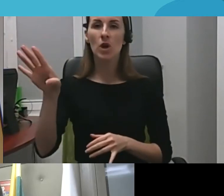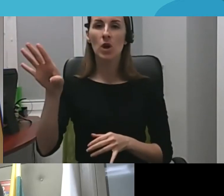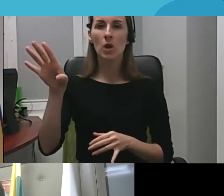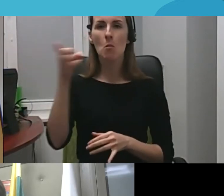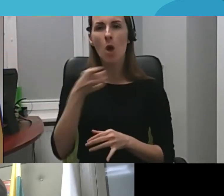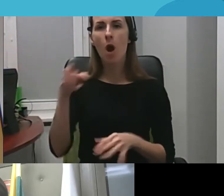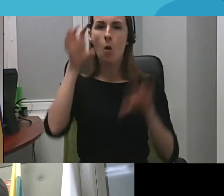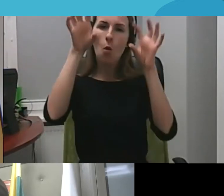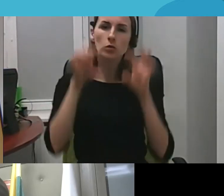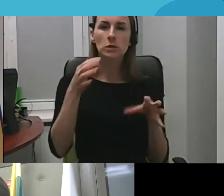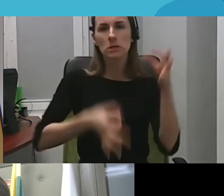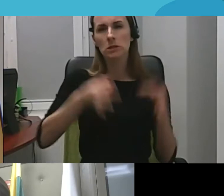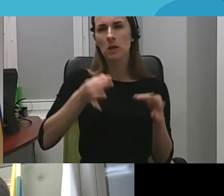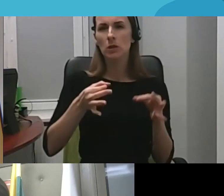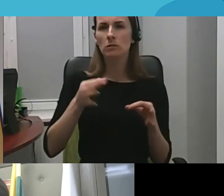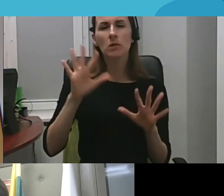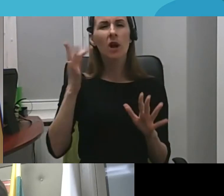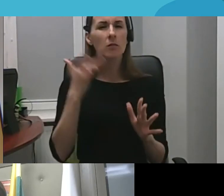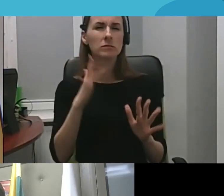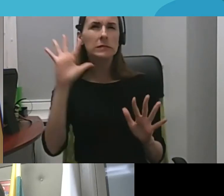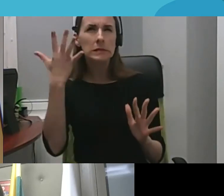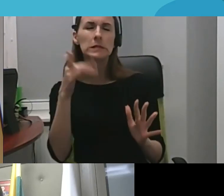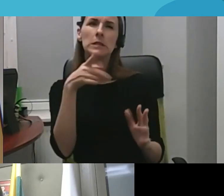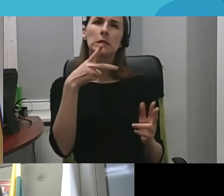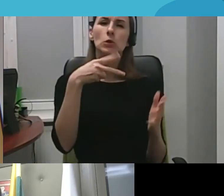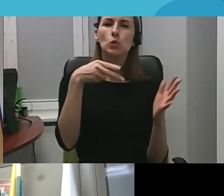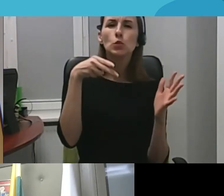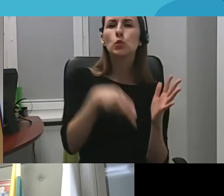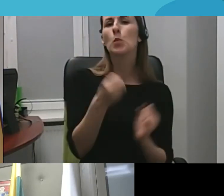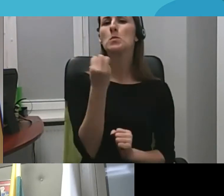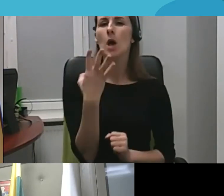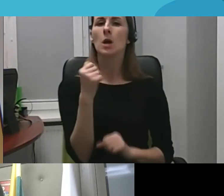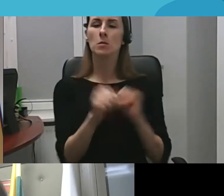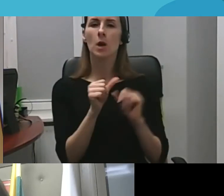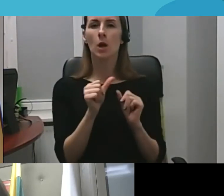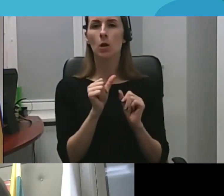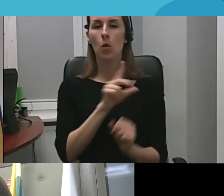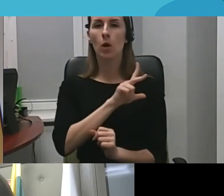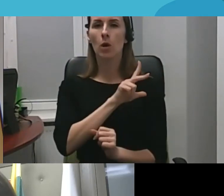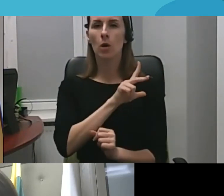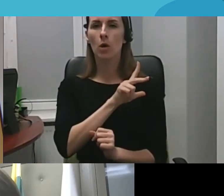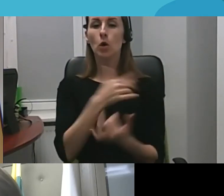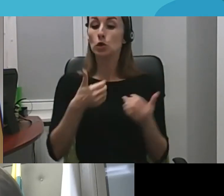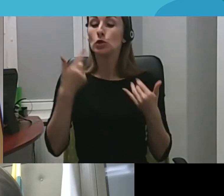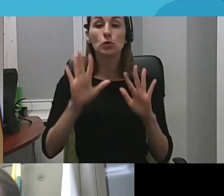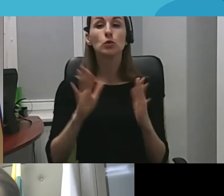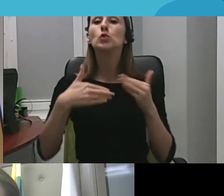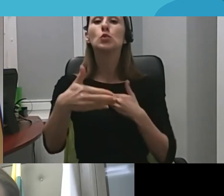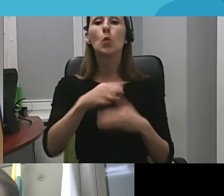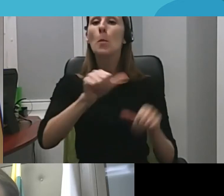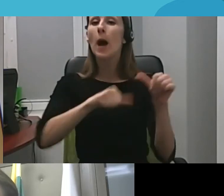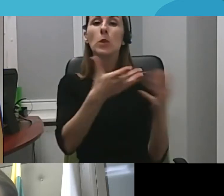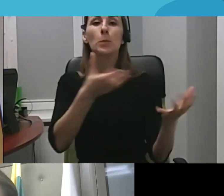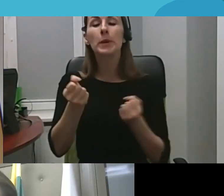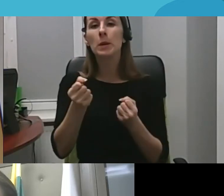I remember, August of this year, we can speak about the full discreditation of judicial authority